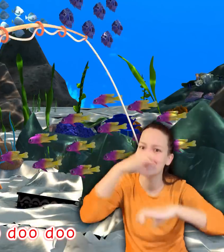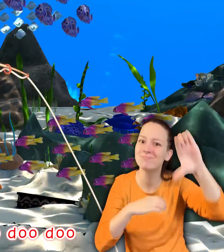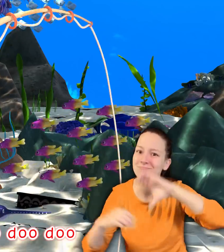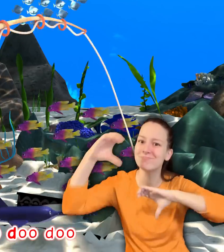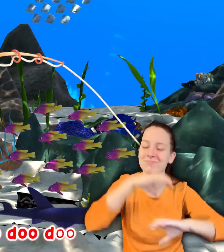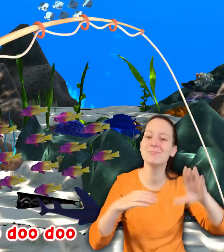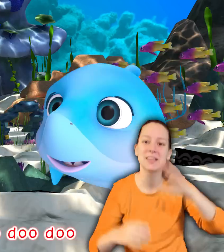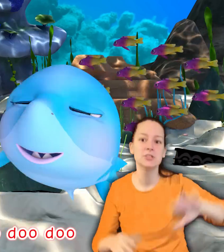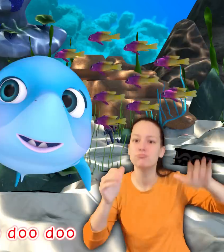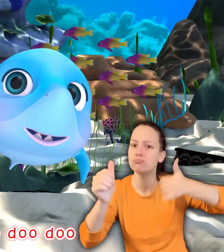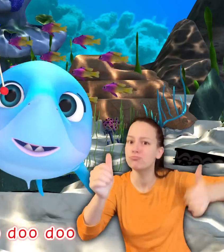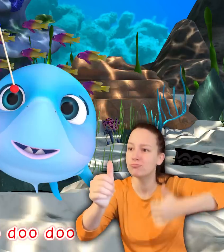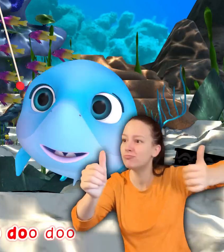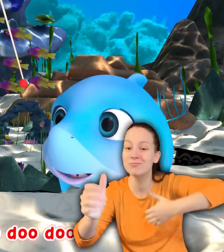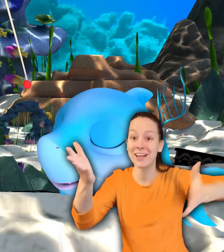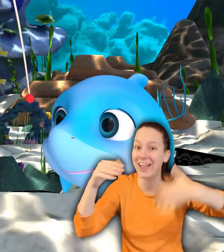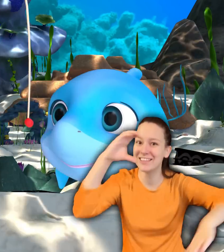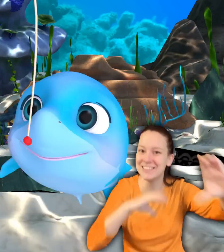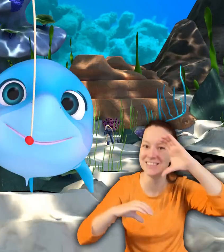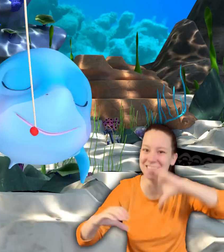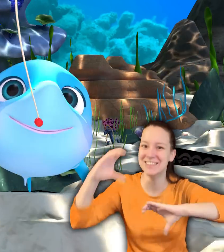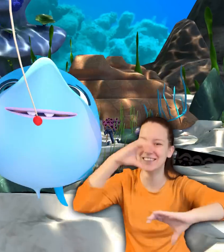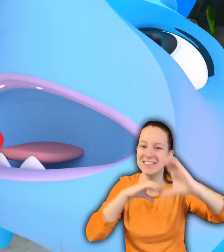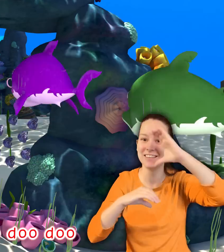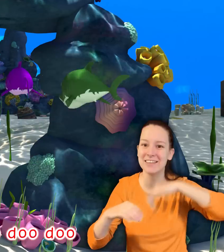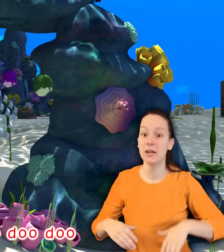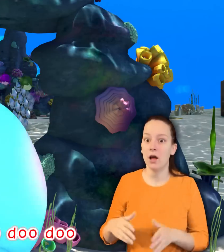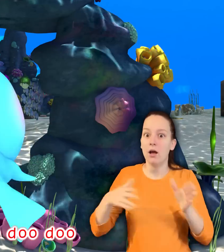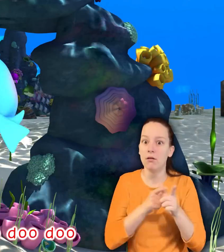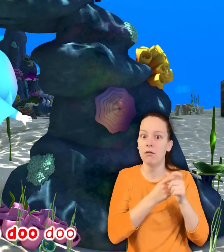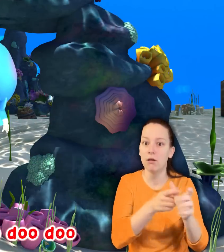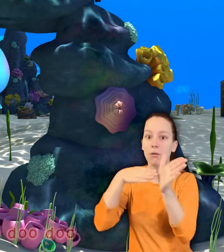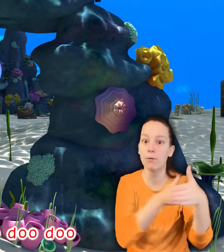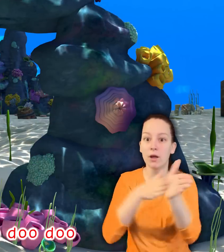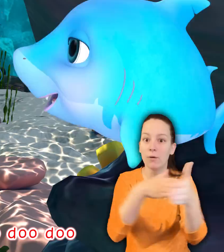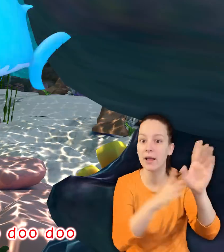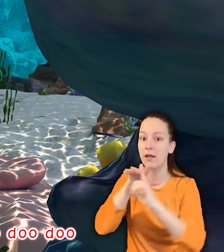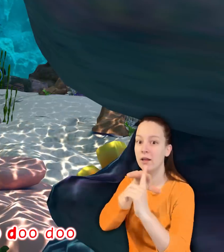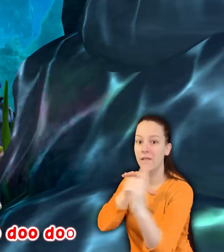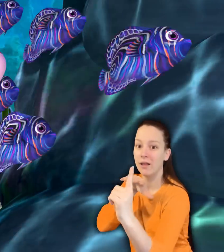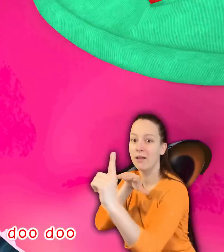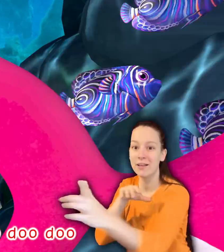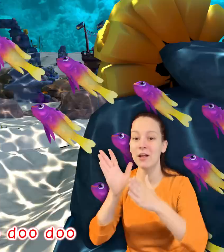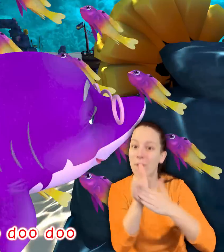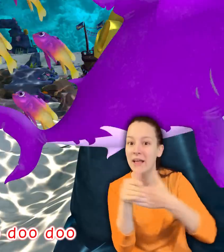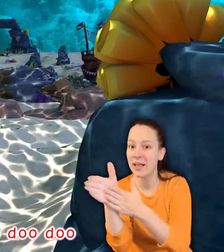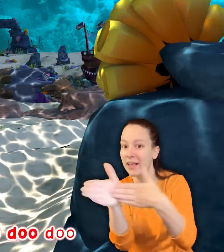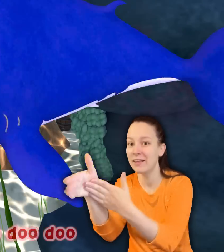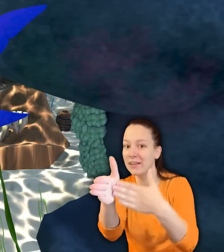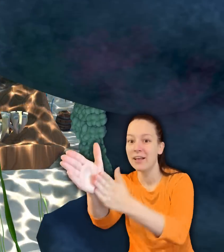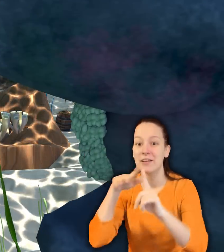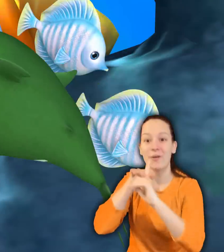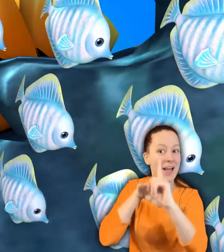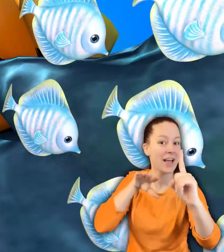Hunt Let's Go Hunt Let's Go Hunt run away run away run away